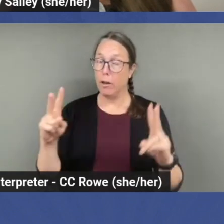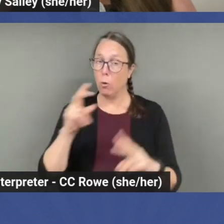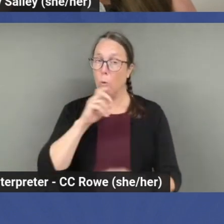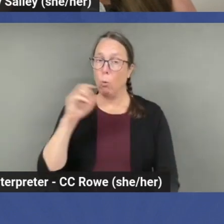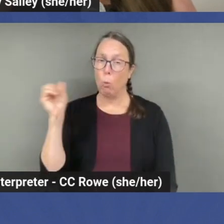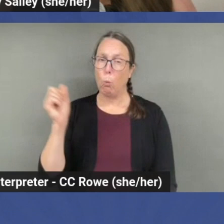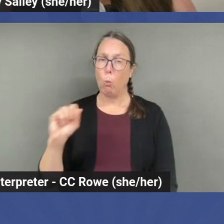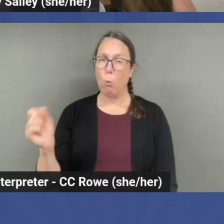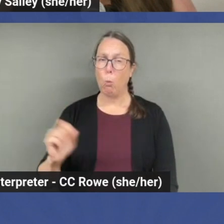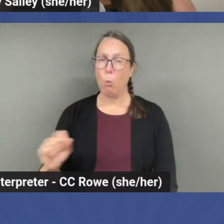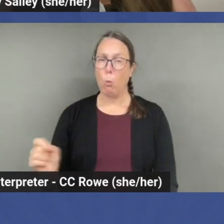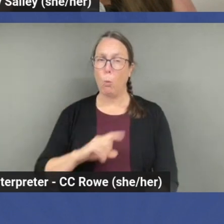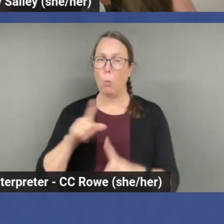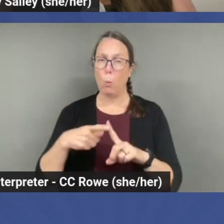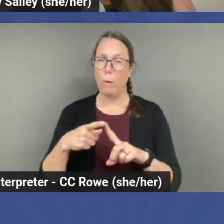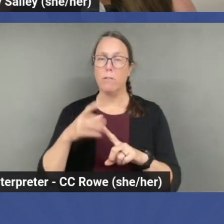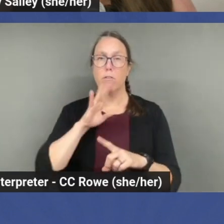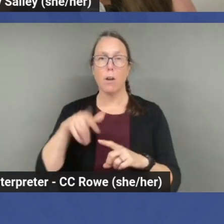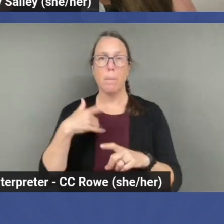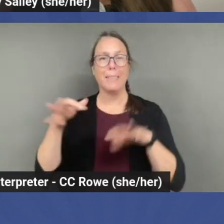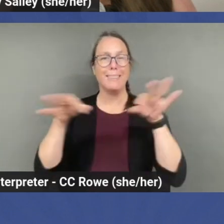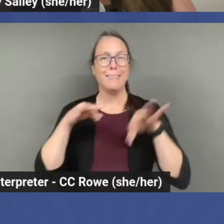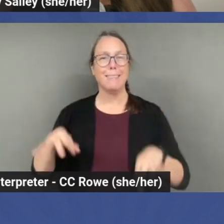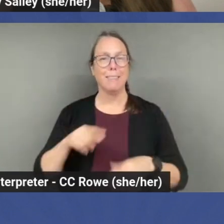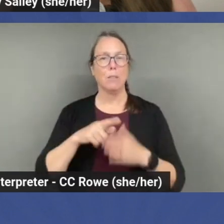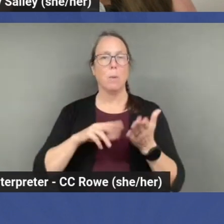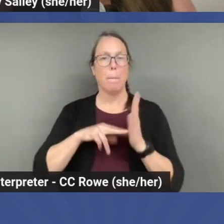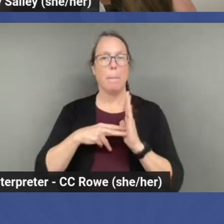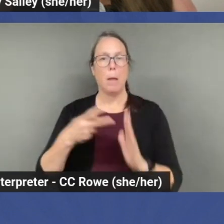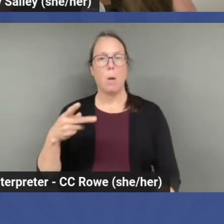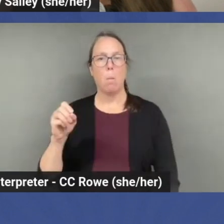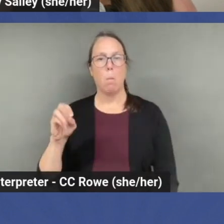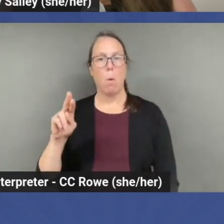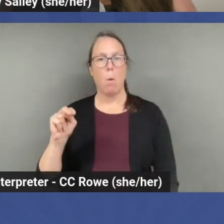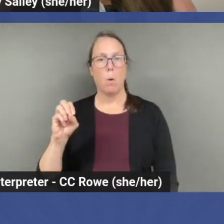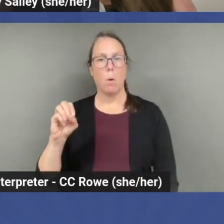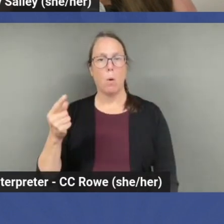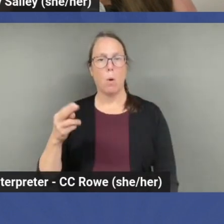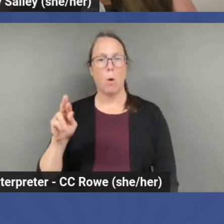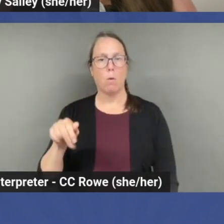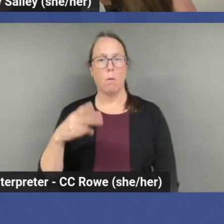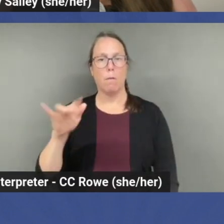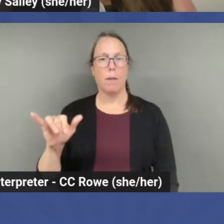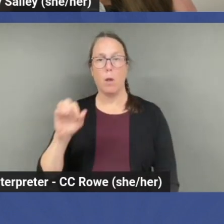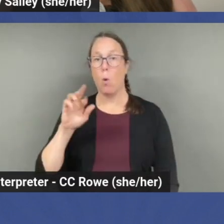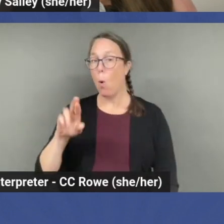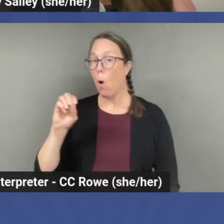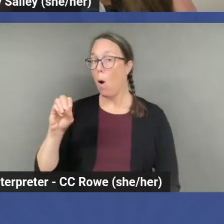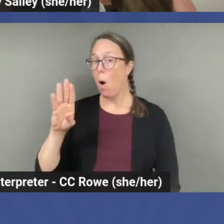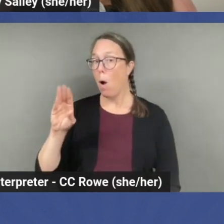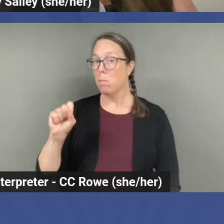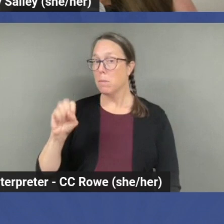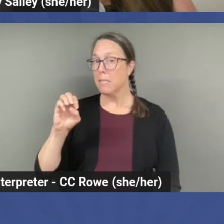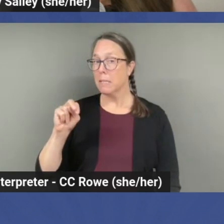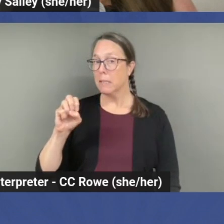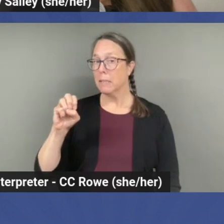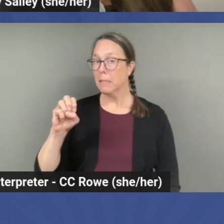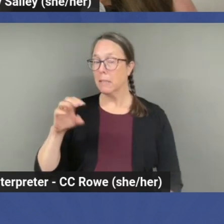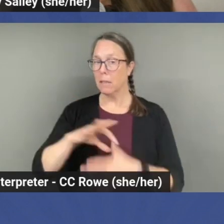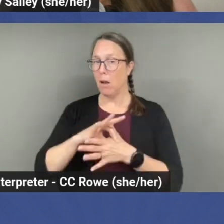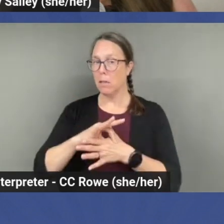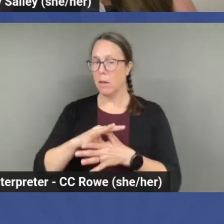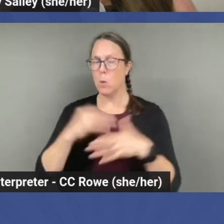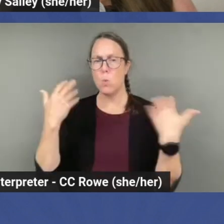when it comes to defining what pornography or obscene content would be, and it is just